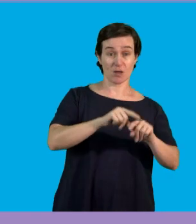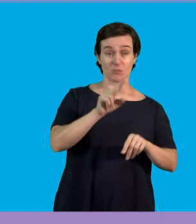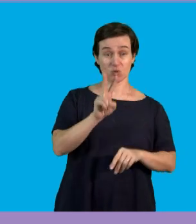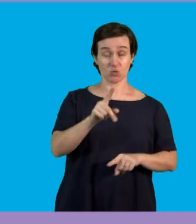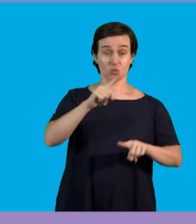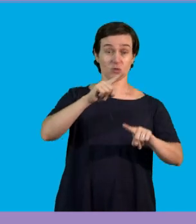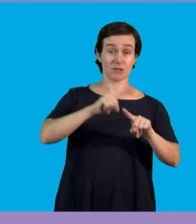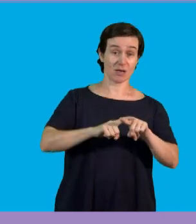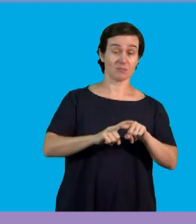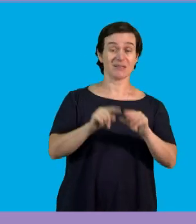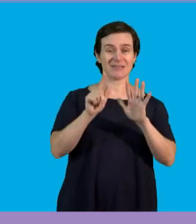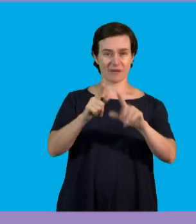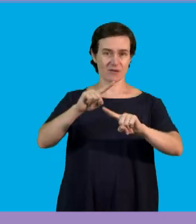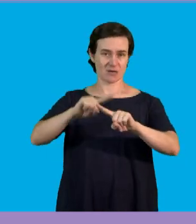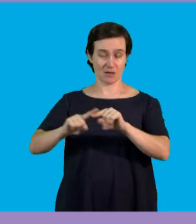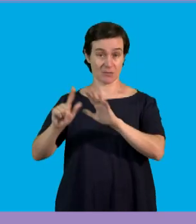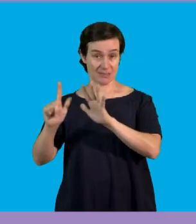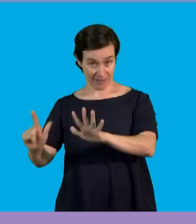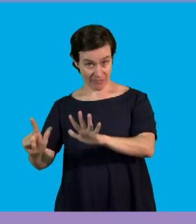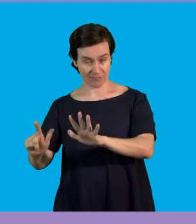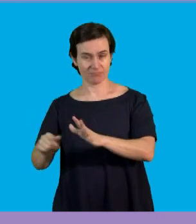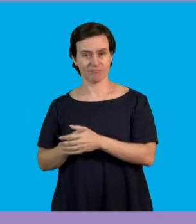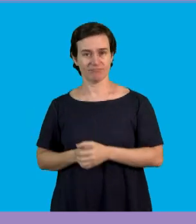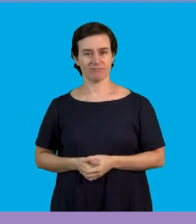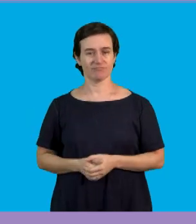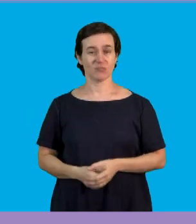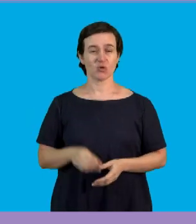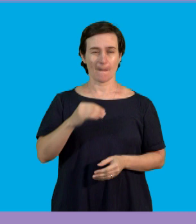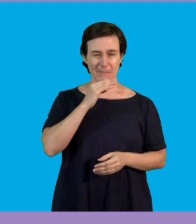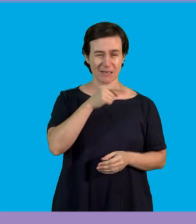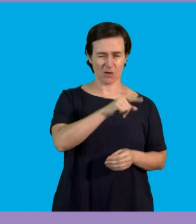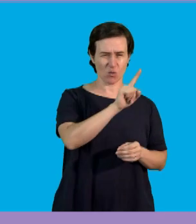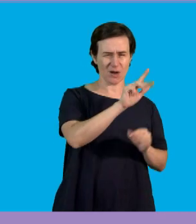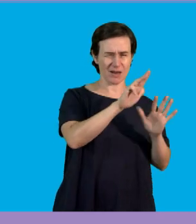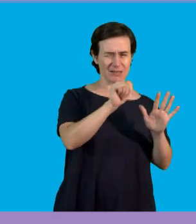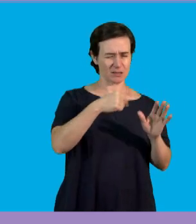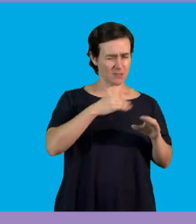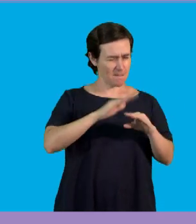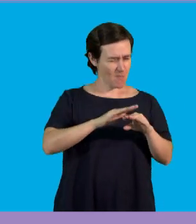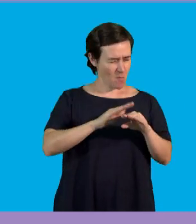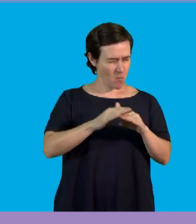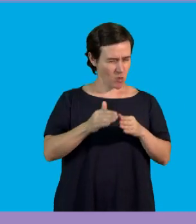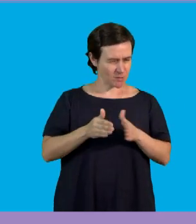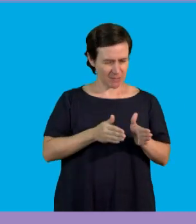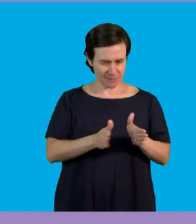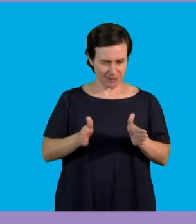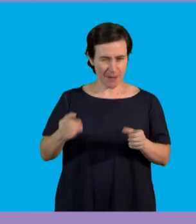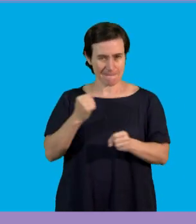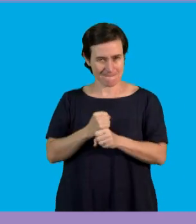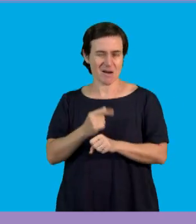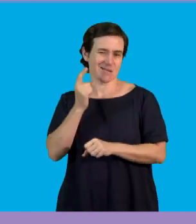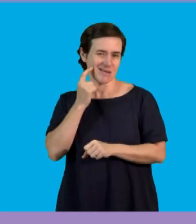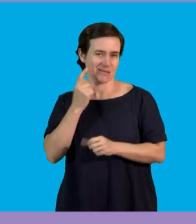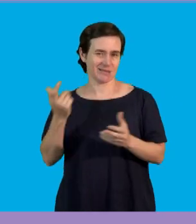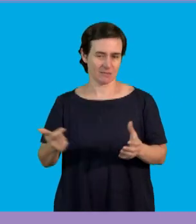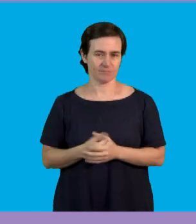7 times 7. And now I've broken down that 196 into prime numbers, because if you look